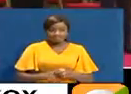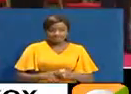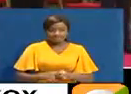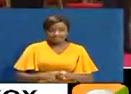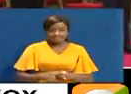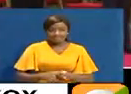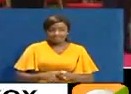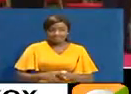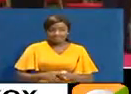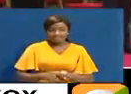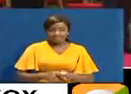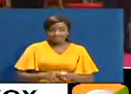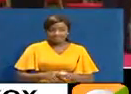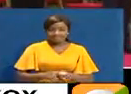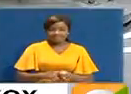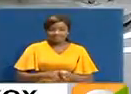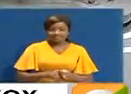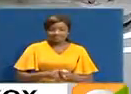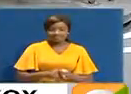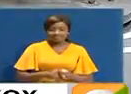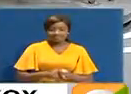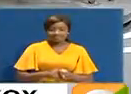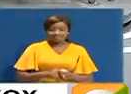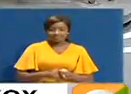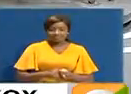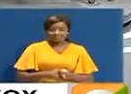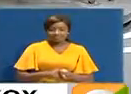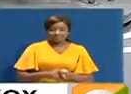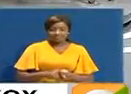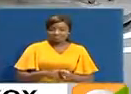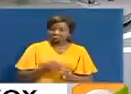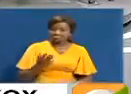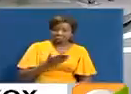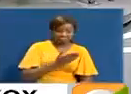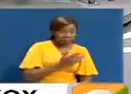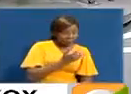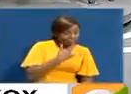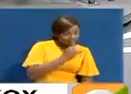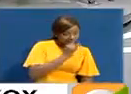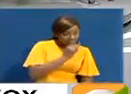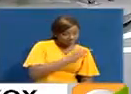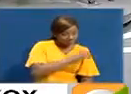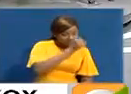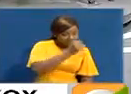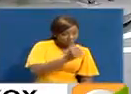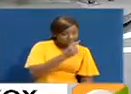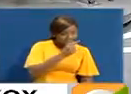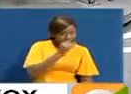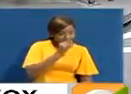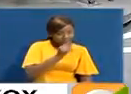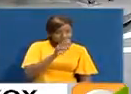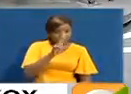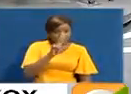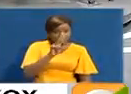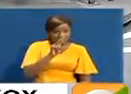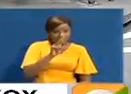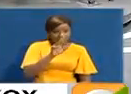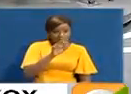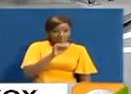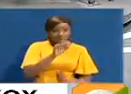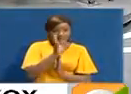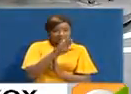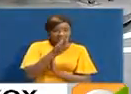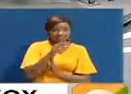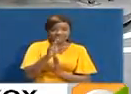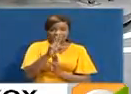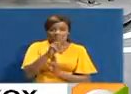Okay, but Linus, in the midst of this comes Ambassador Mwinzi, I hesitated because there's a real debate